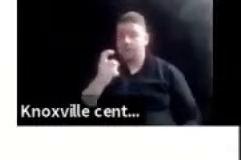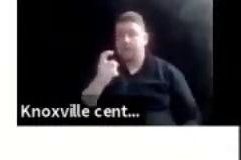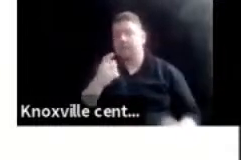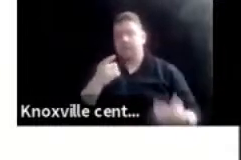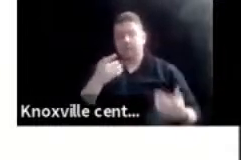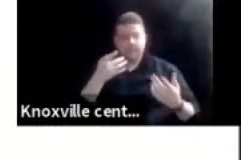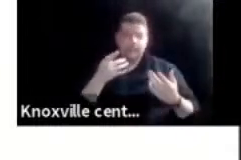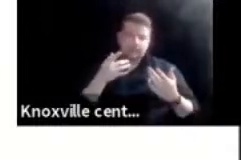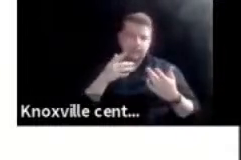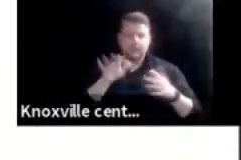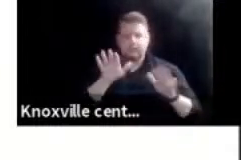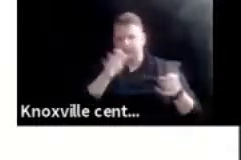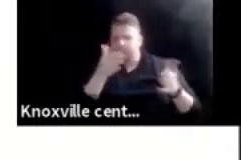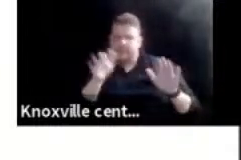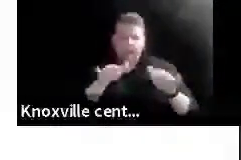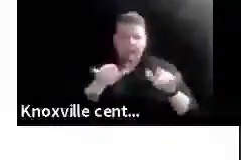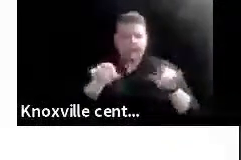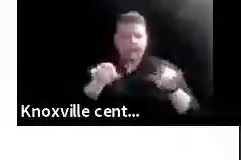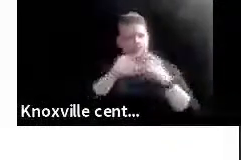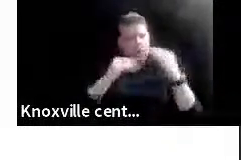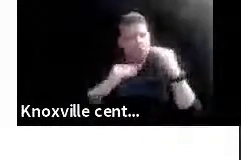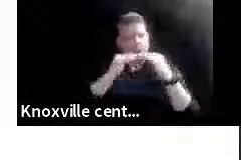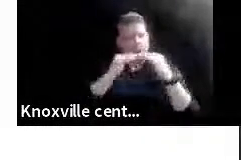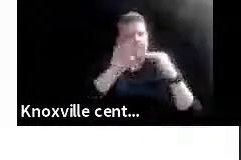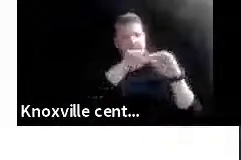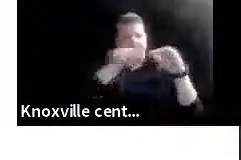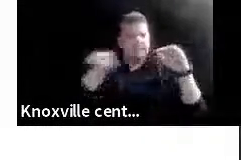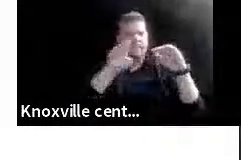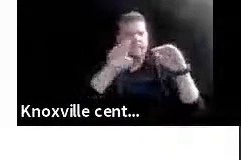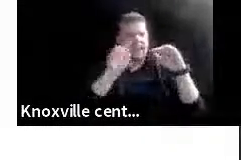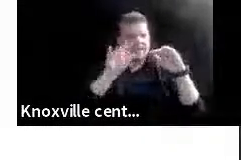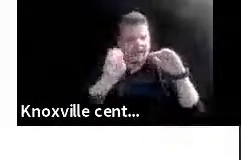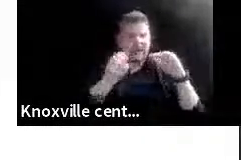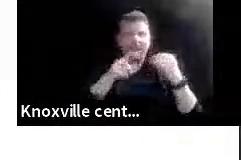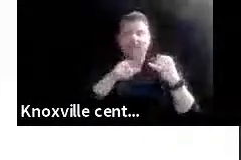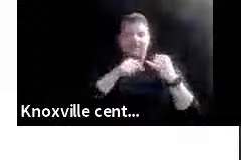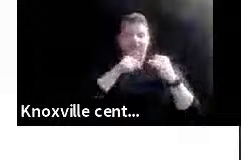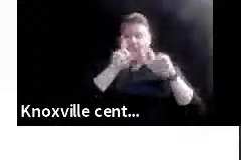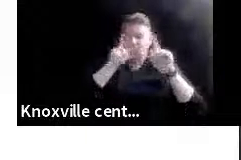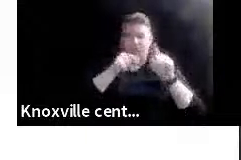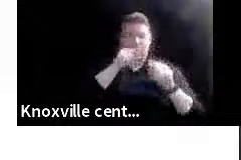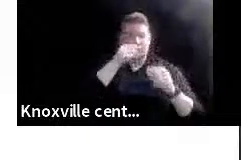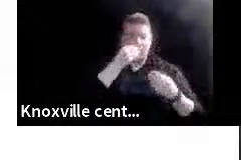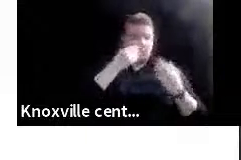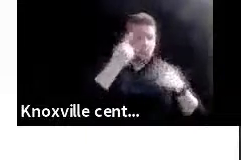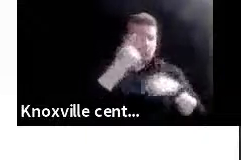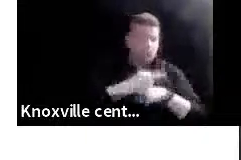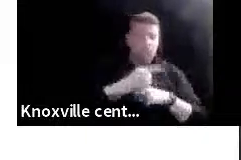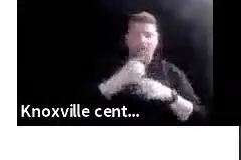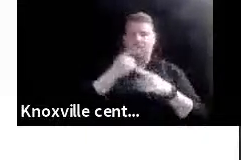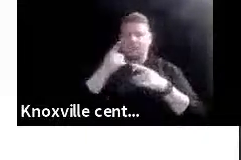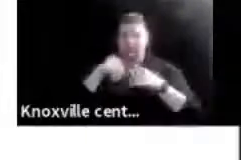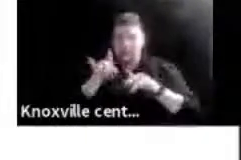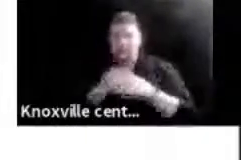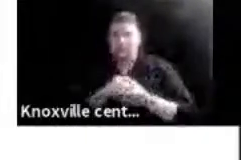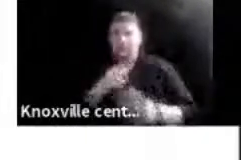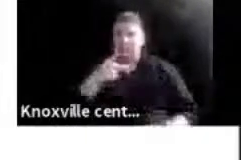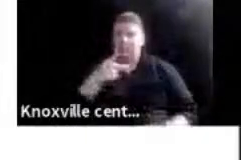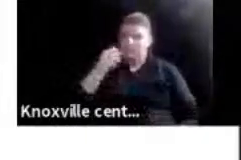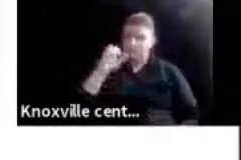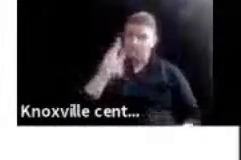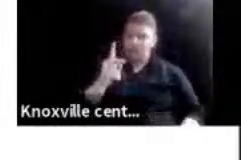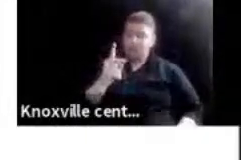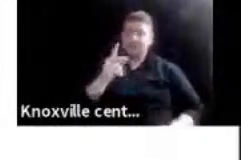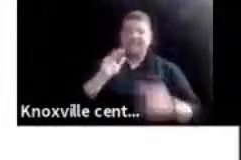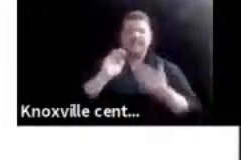those all hover pretty close to baseline, but they're not going to grocery stores and pharmacies on those days. Parks, so these are